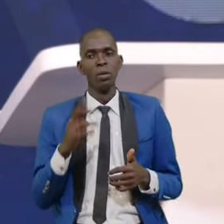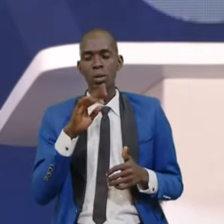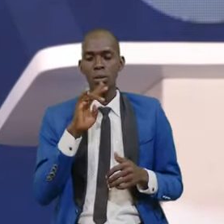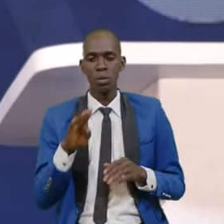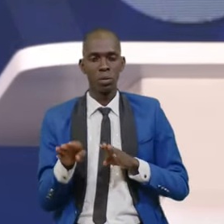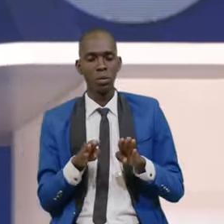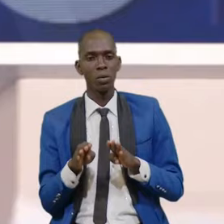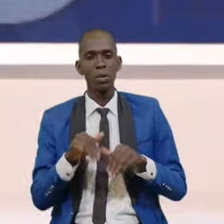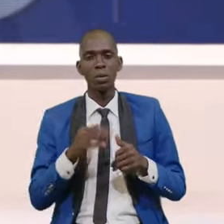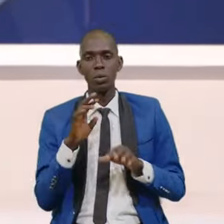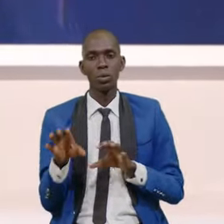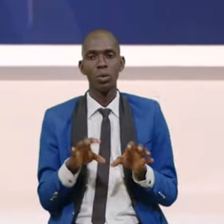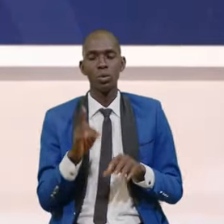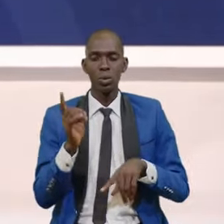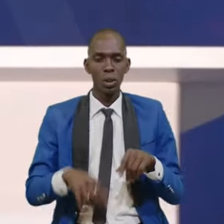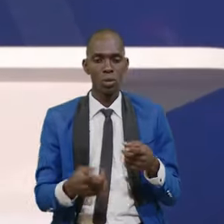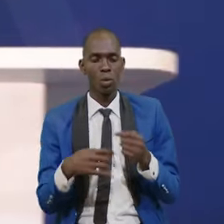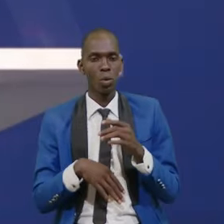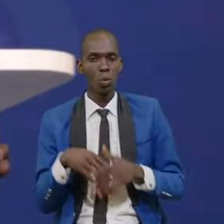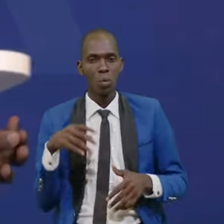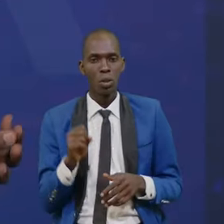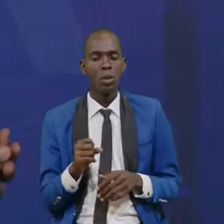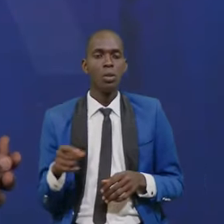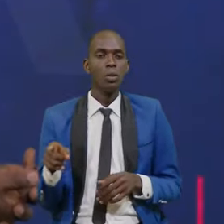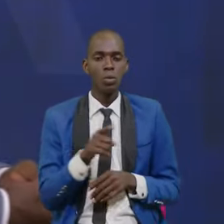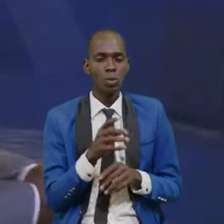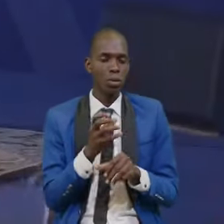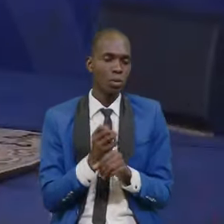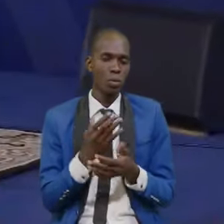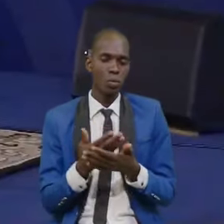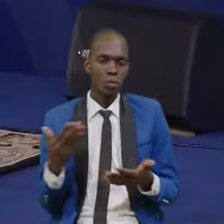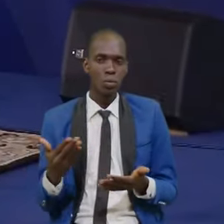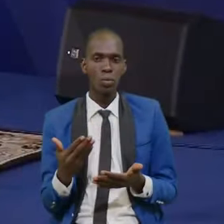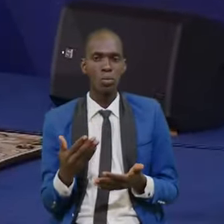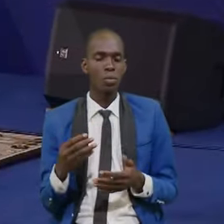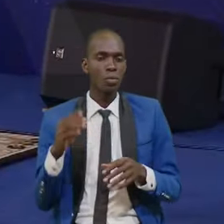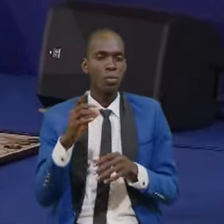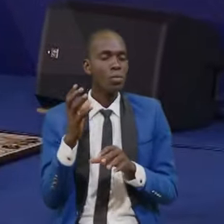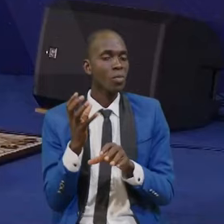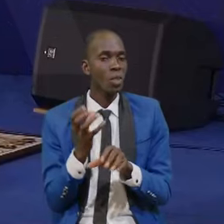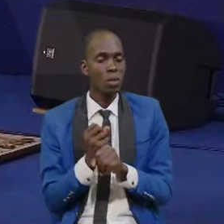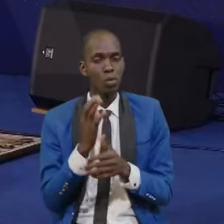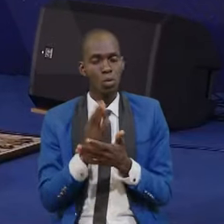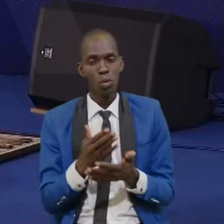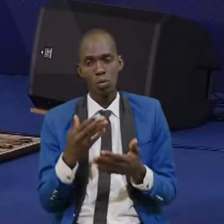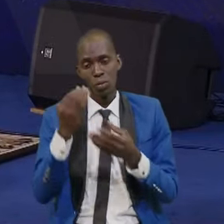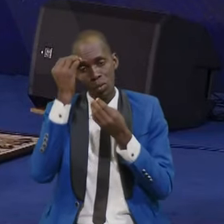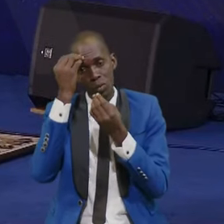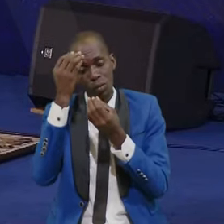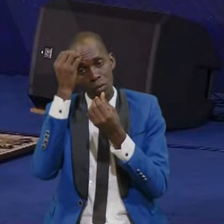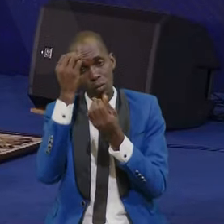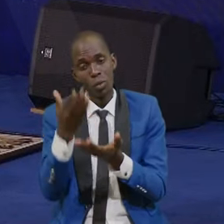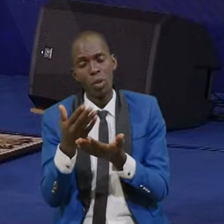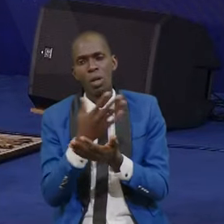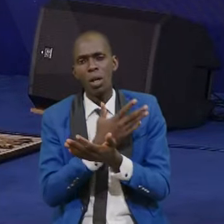out. You hear something in the news, you are fretting, you can't come out. Somebody you heard, the threats of